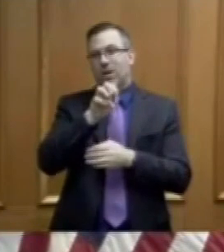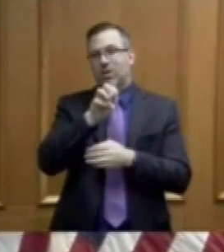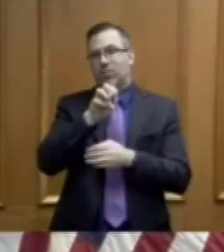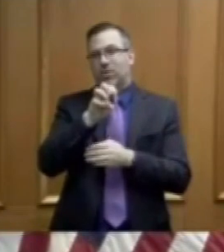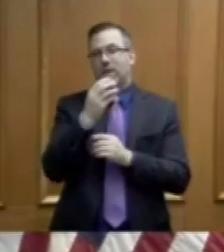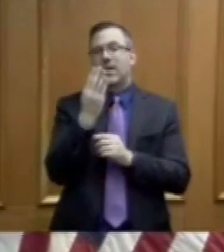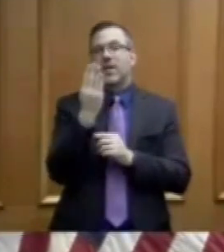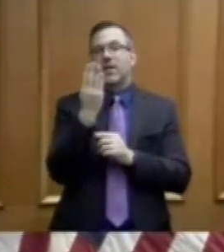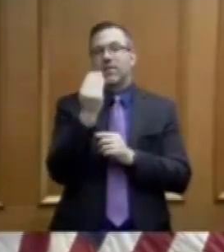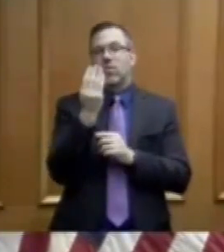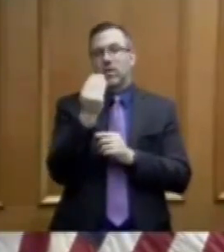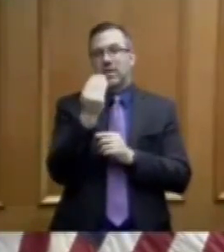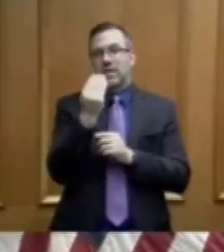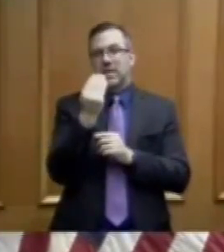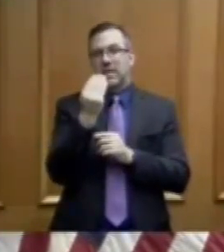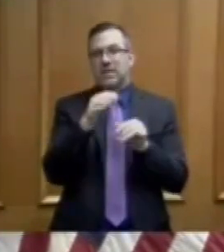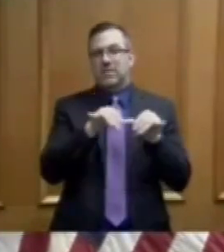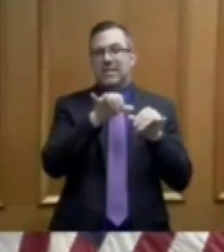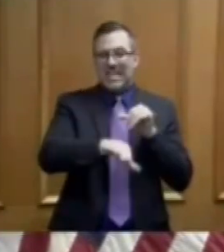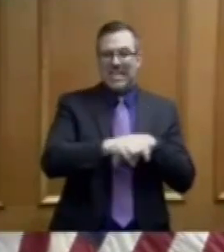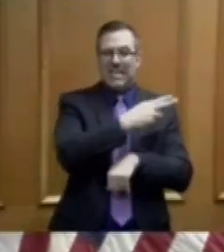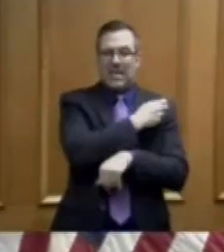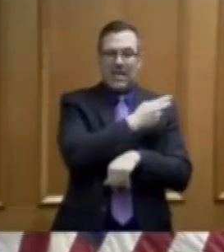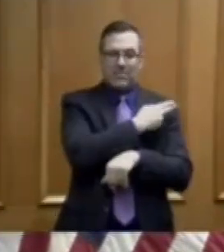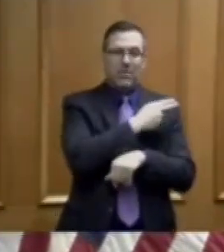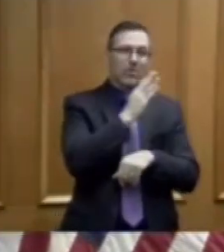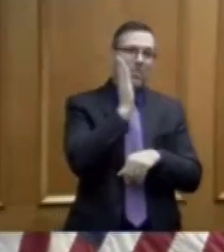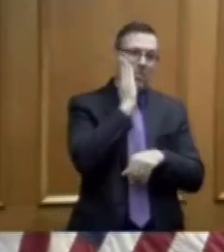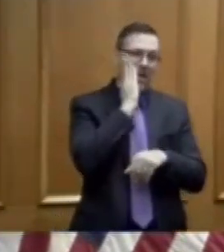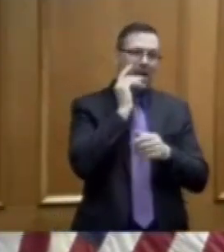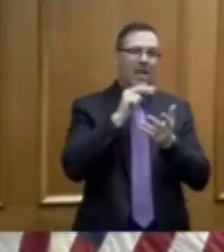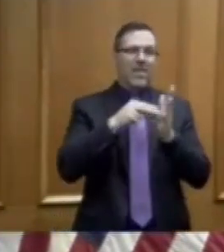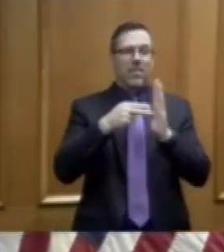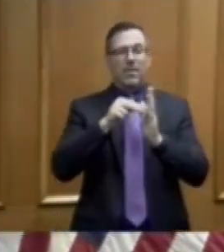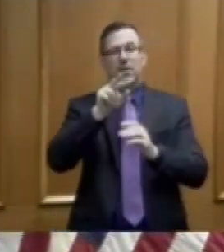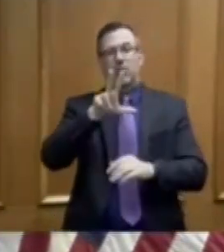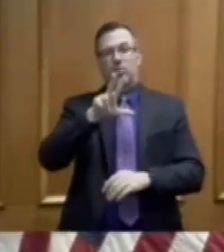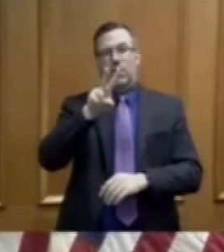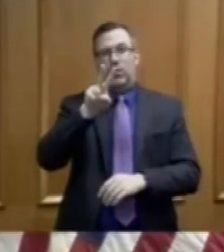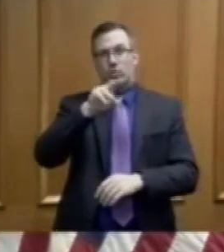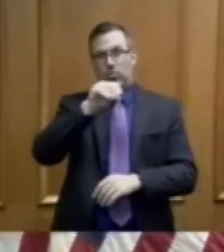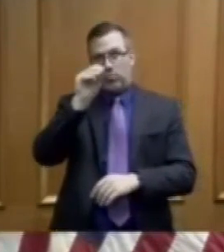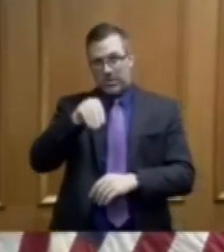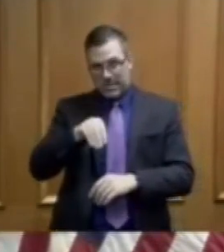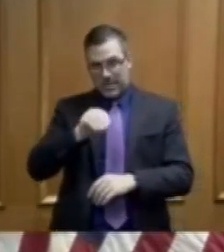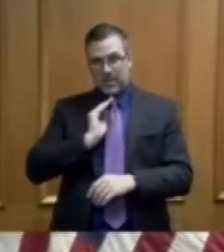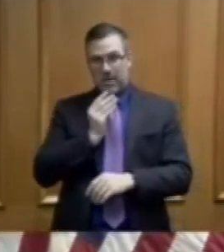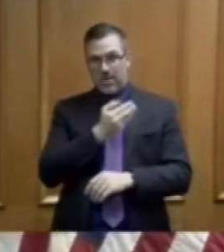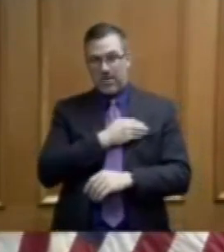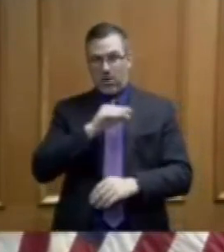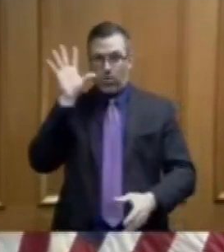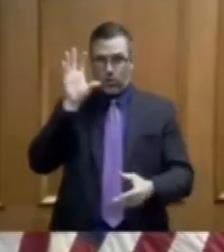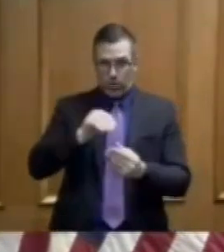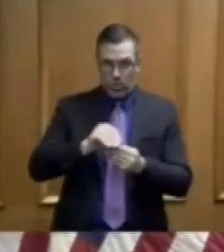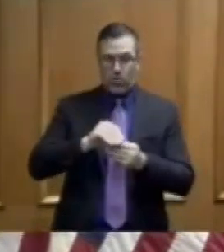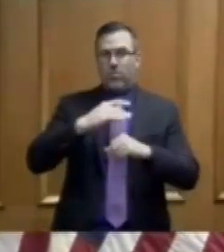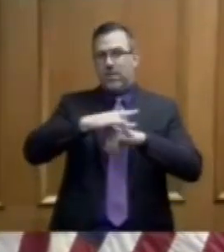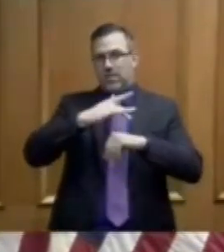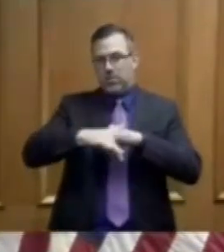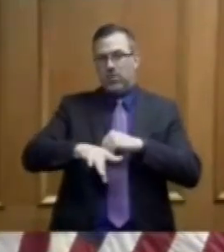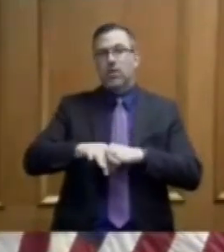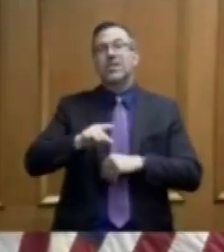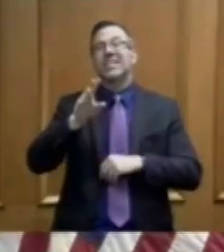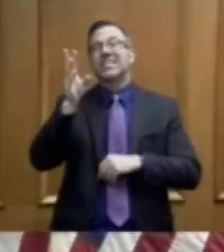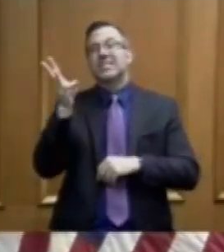3,414 inpatient beds available, which is 32% of our overall capacity. So